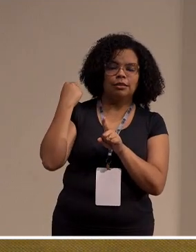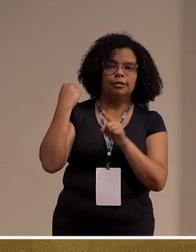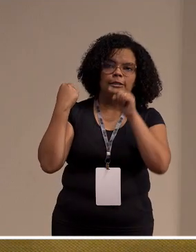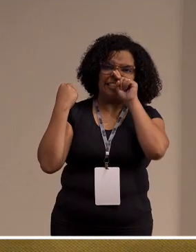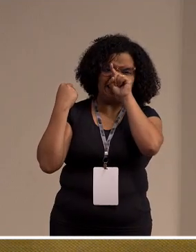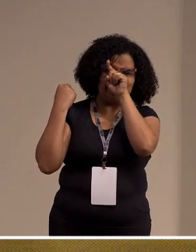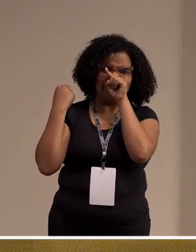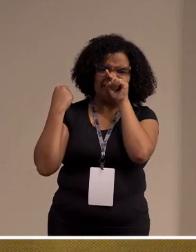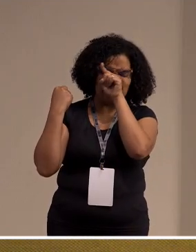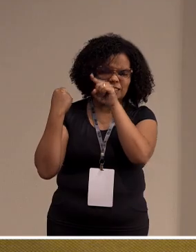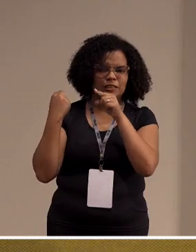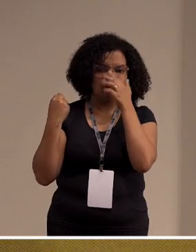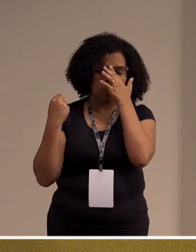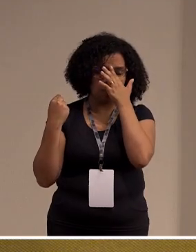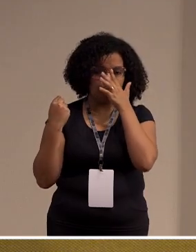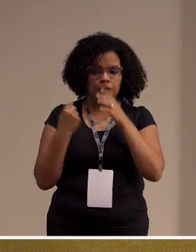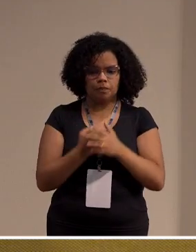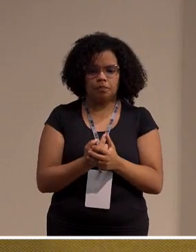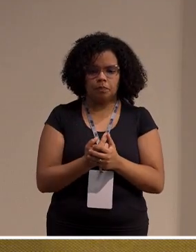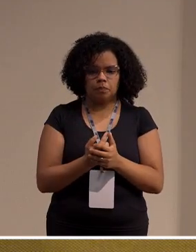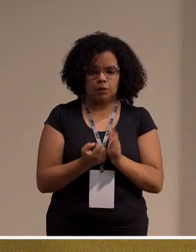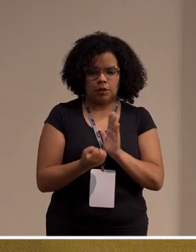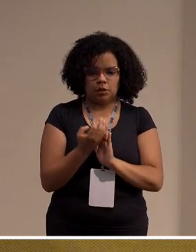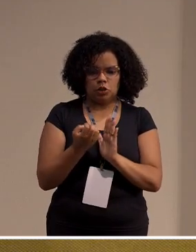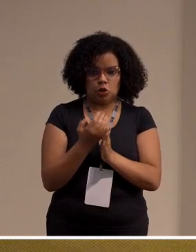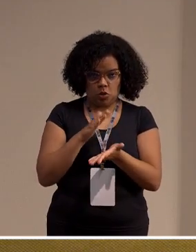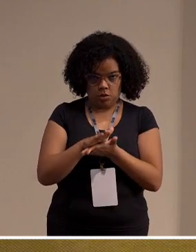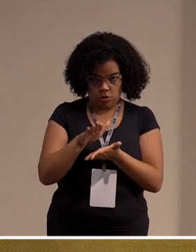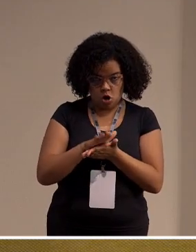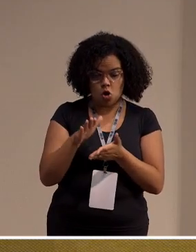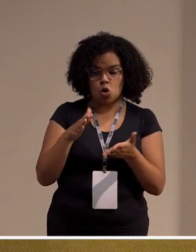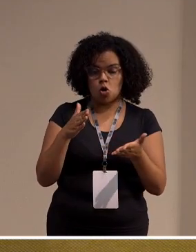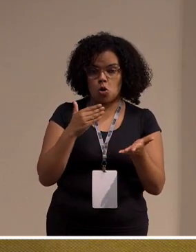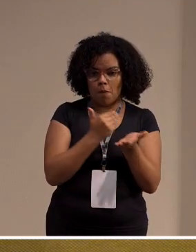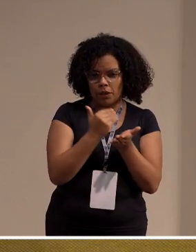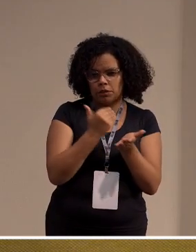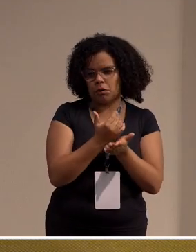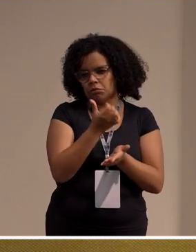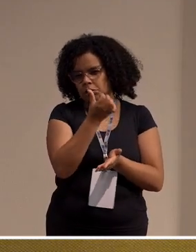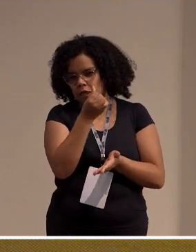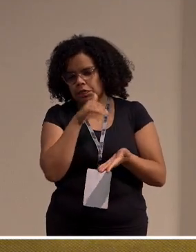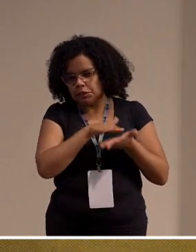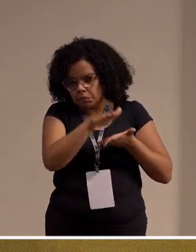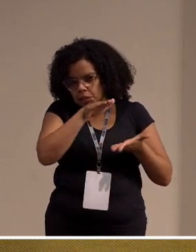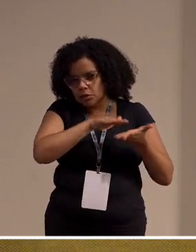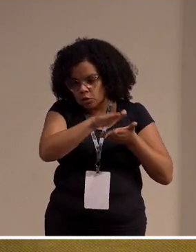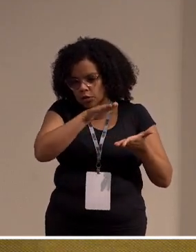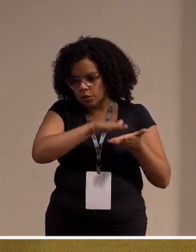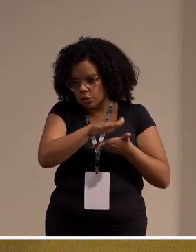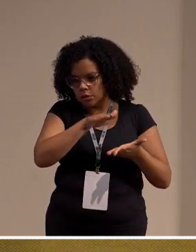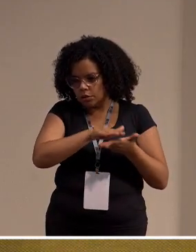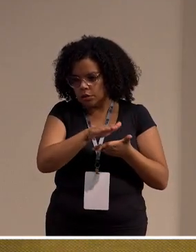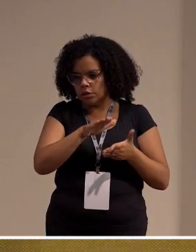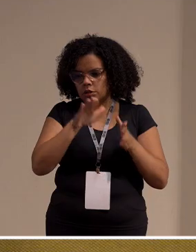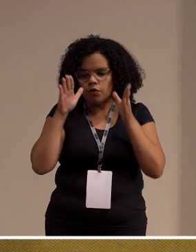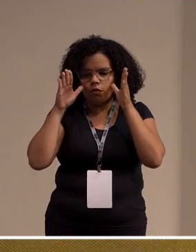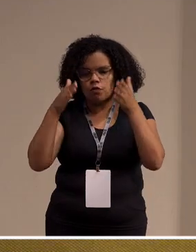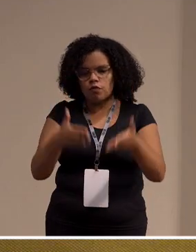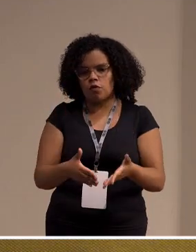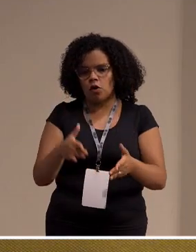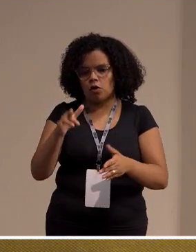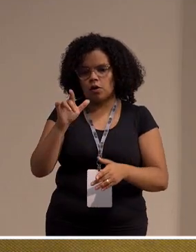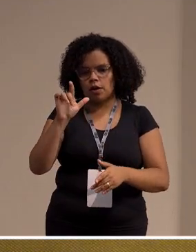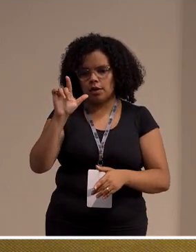started about 6 imprints devoted to African-American literature. I think one of them still exists at this point.